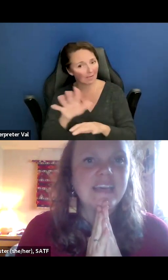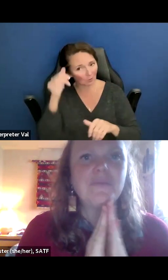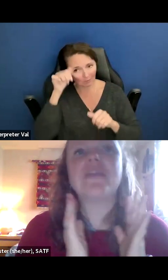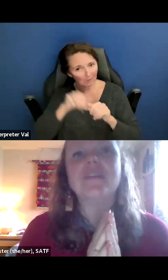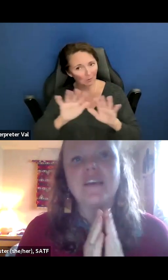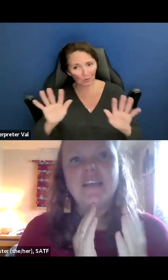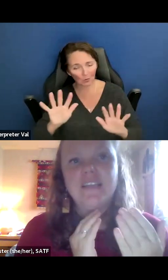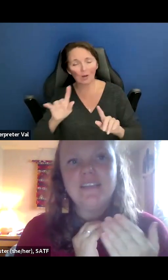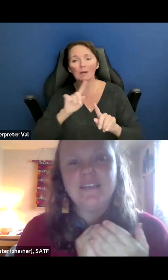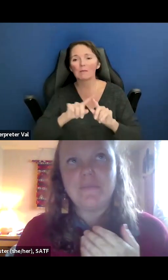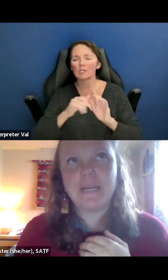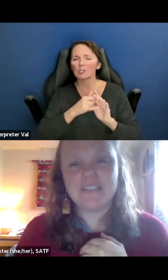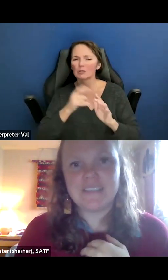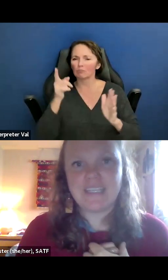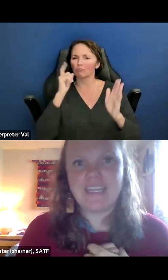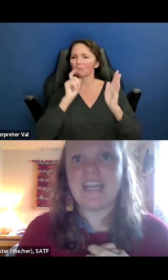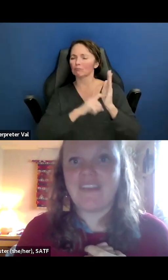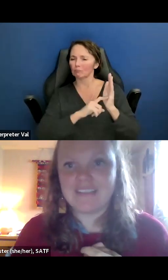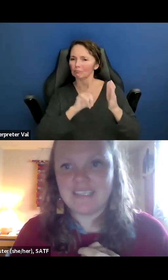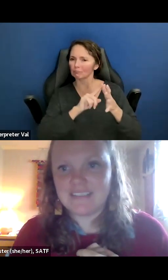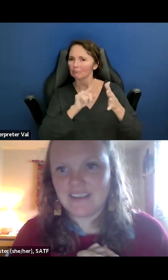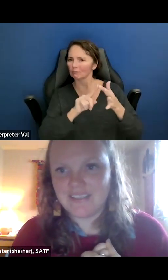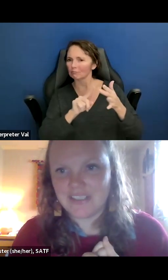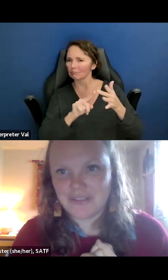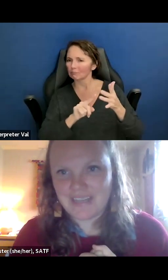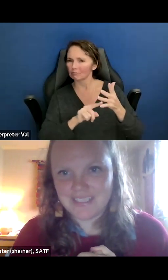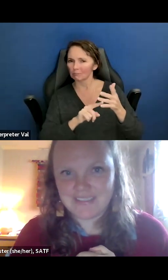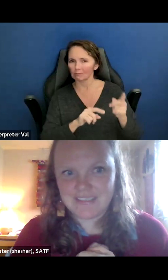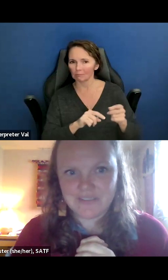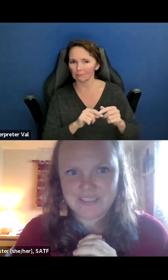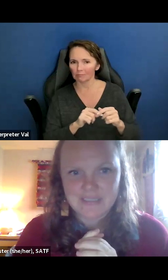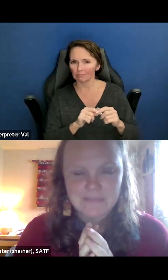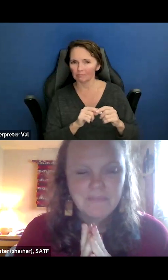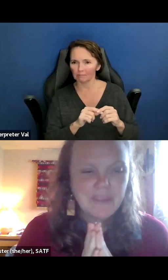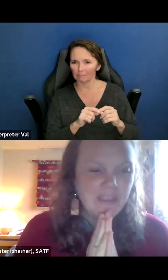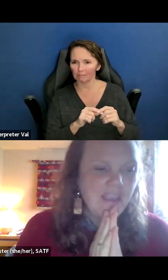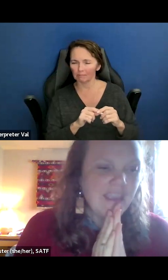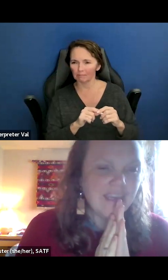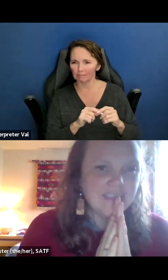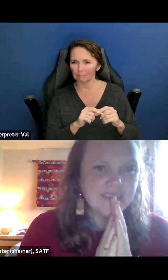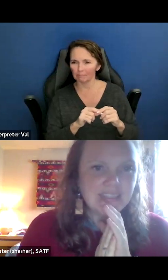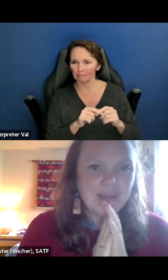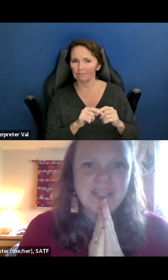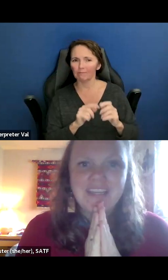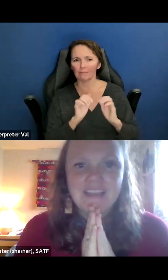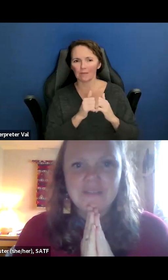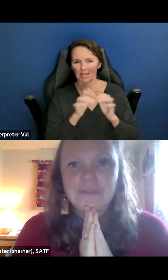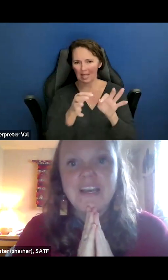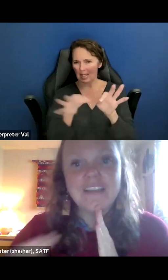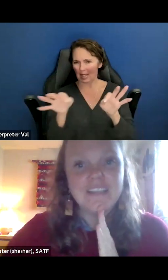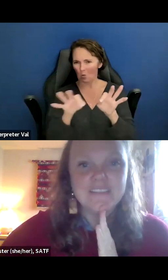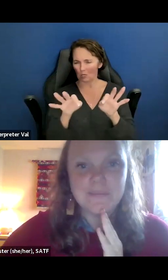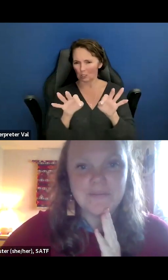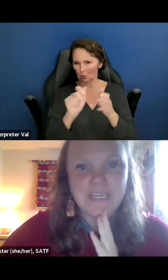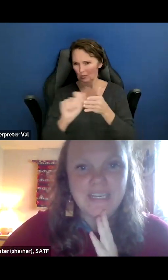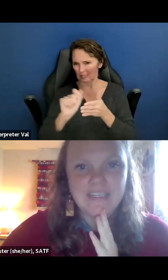is that whether or not minors can have access to confidential advocacy services. And again,